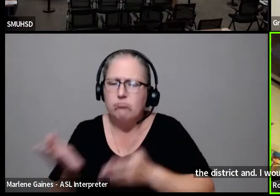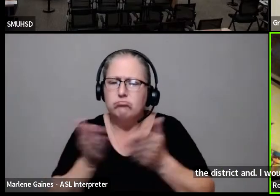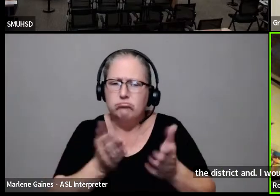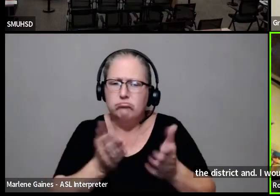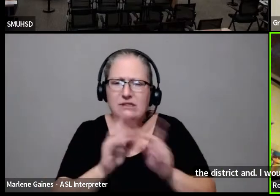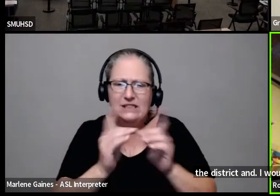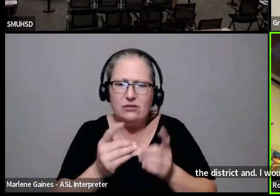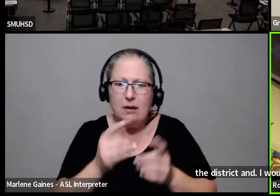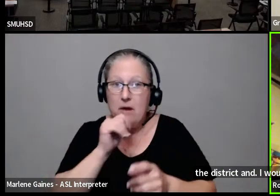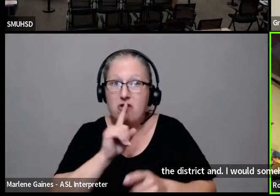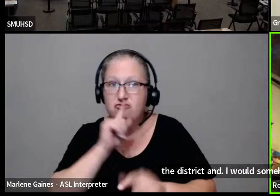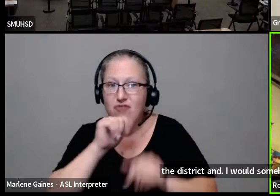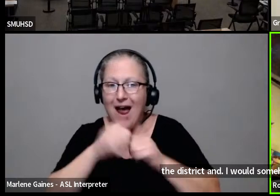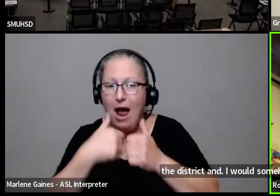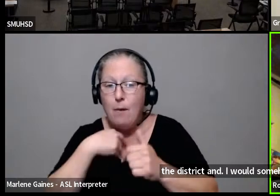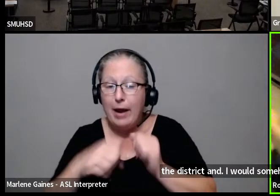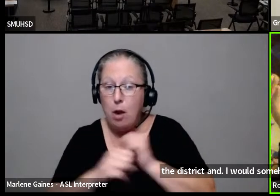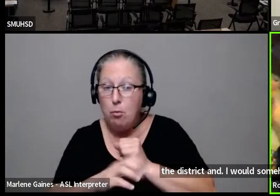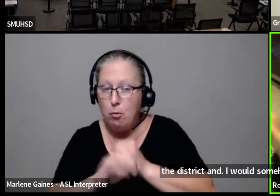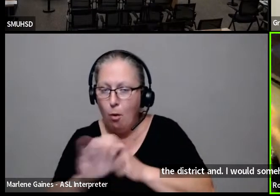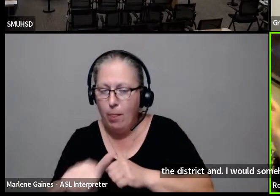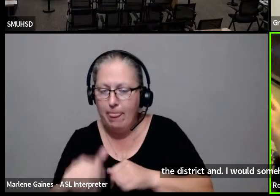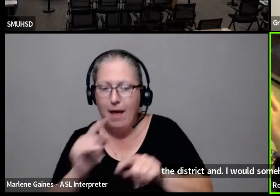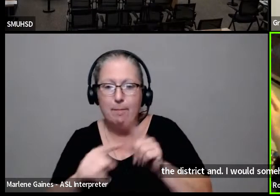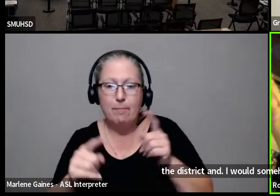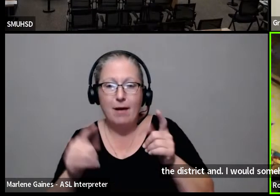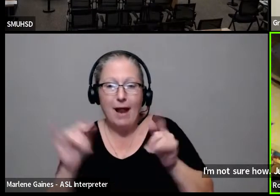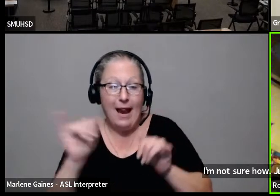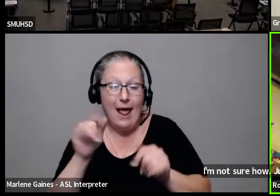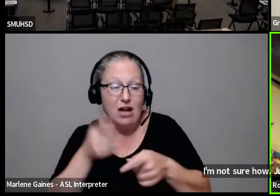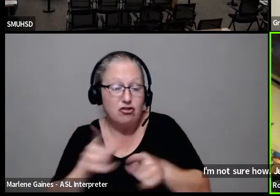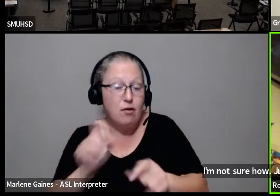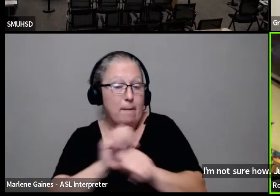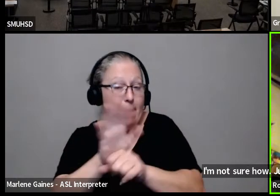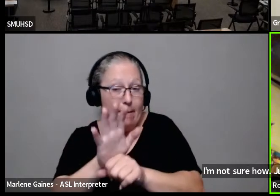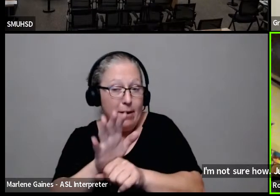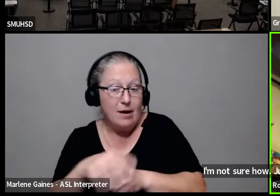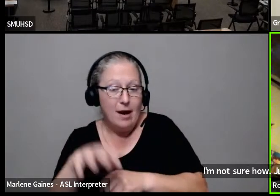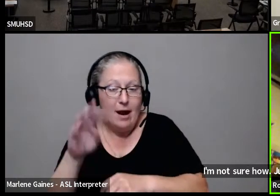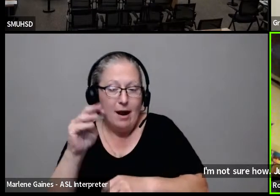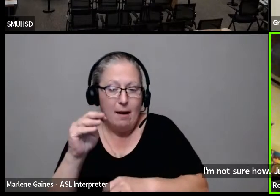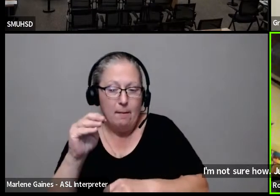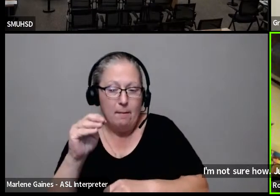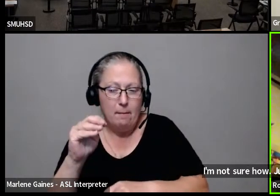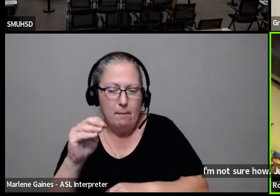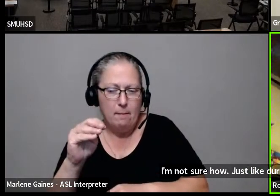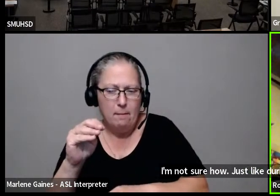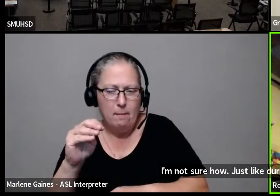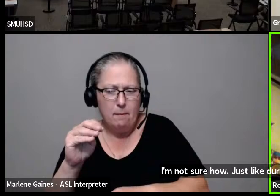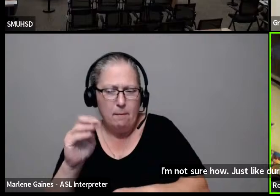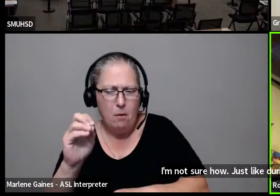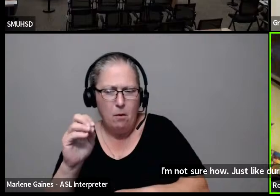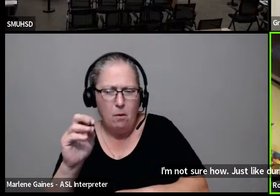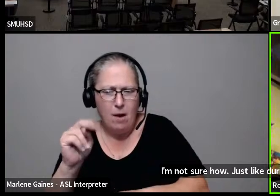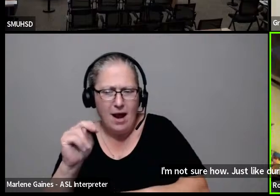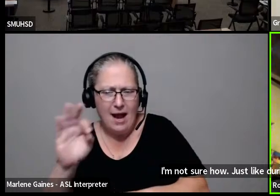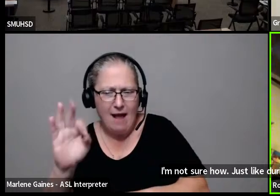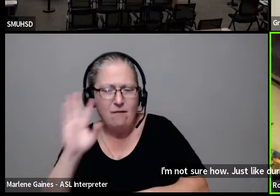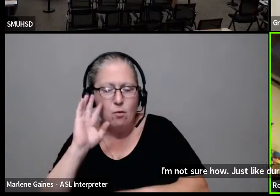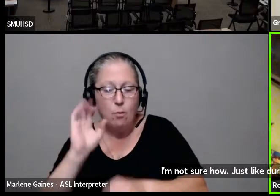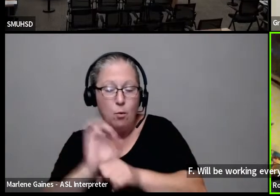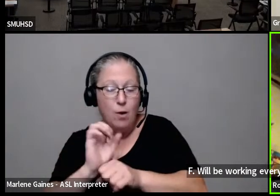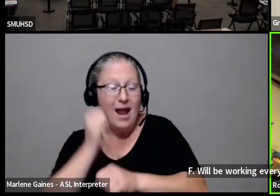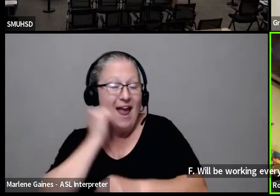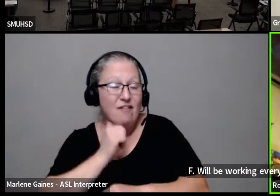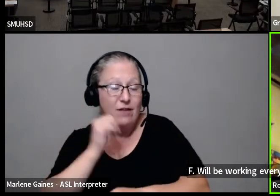I'm not sure how, but just like during the pandemic, MONF will be working every day, and we'll see